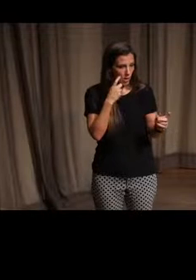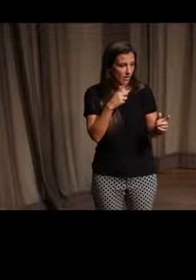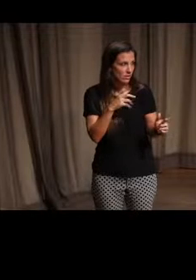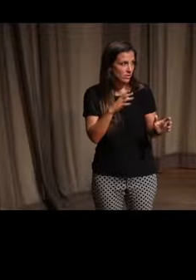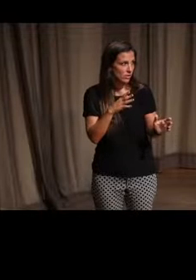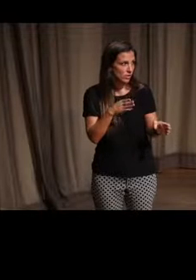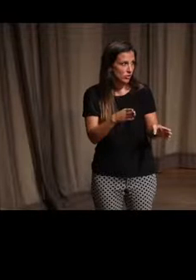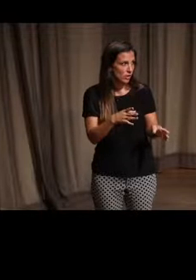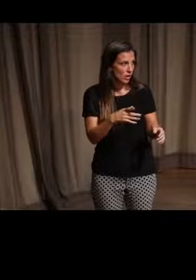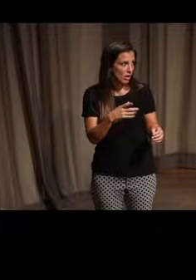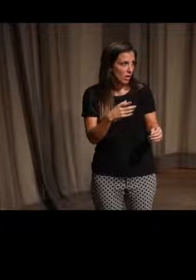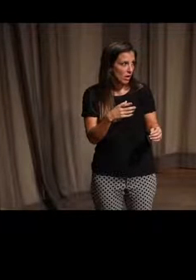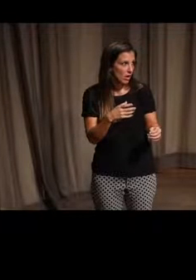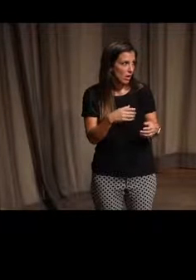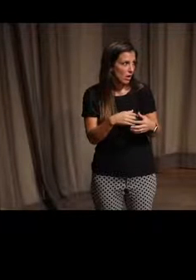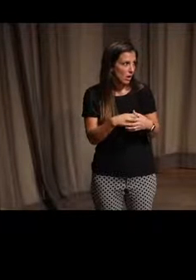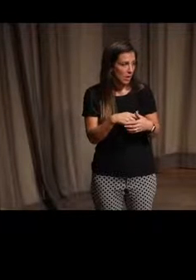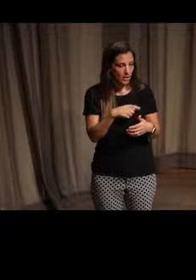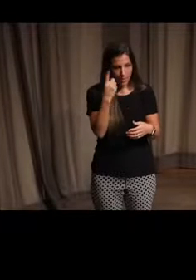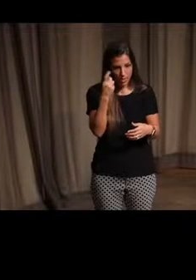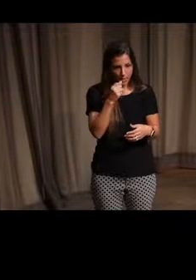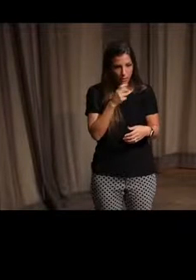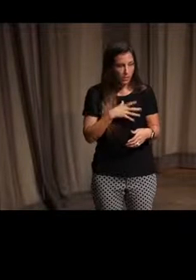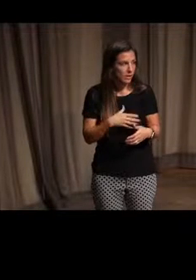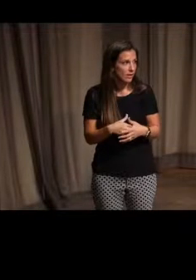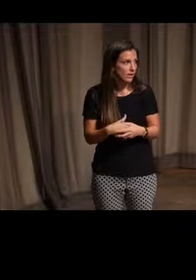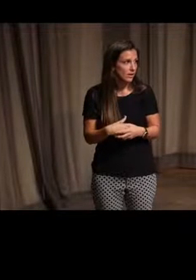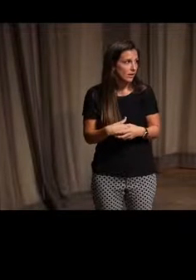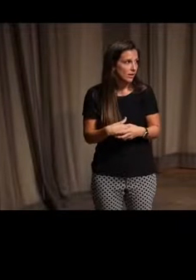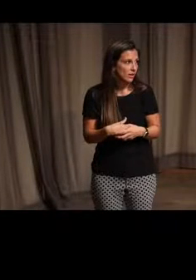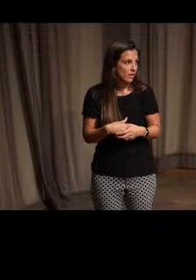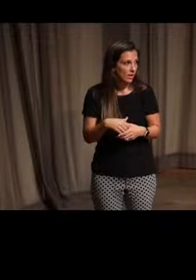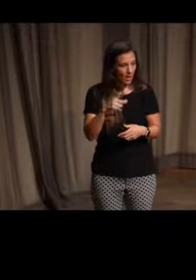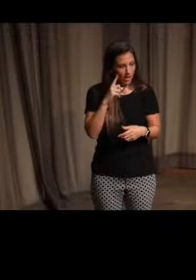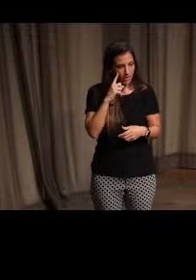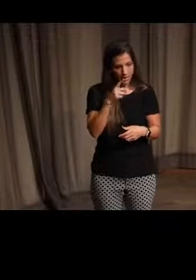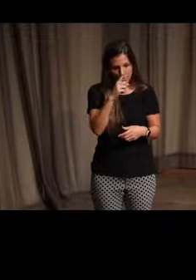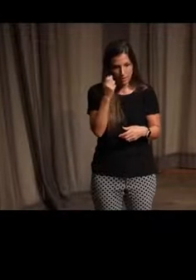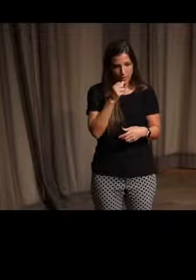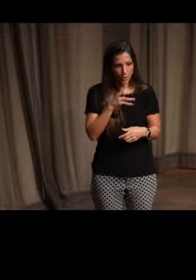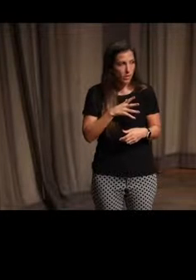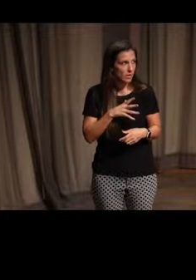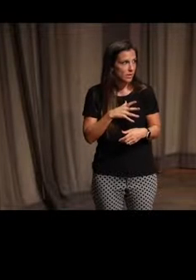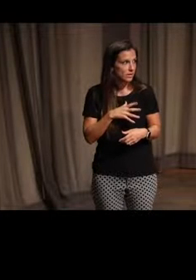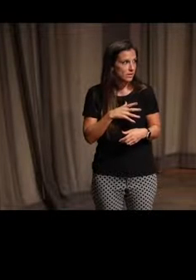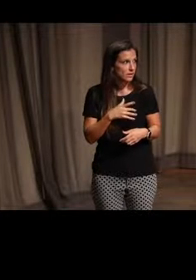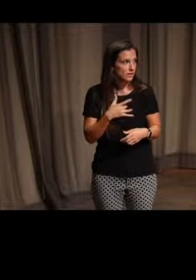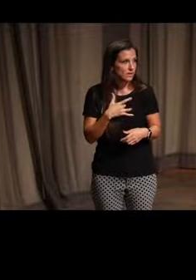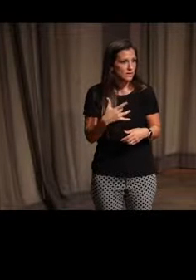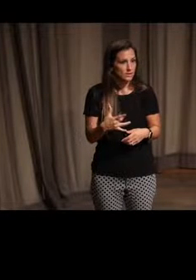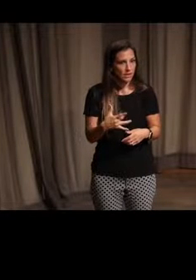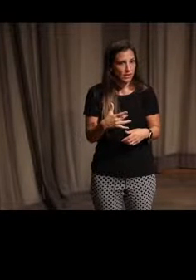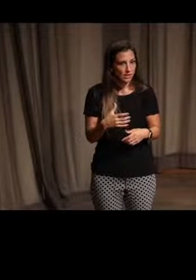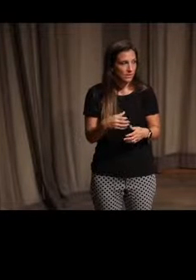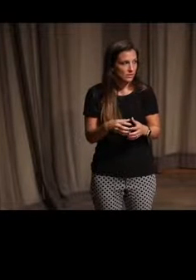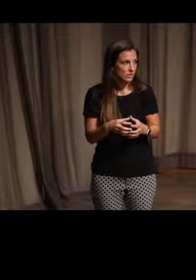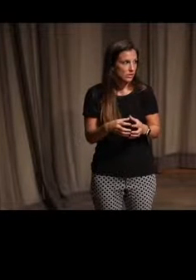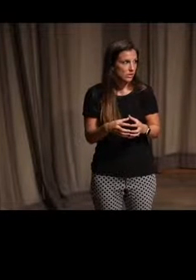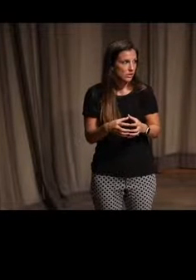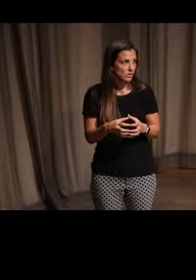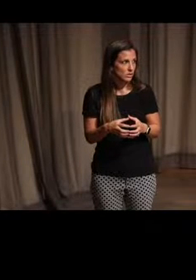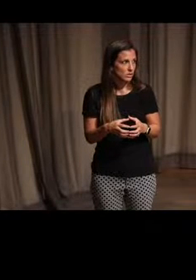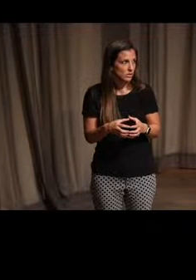street are Black women, you know? And I think Black women take a lot of the labor of